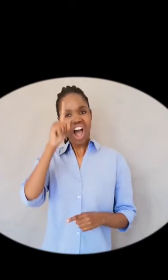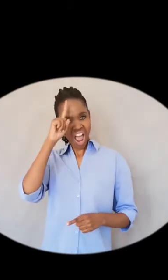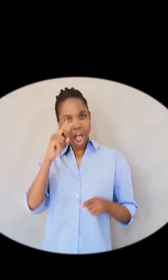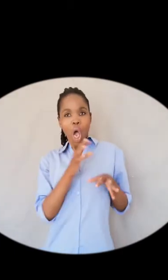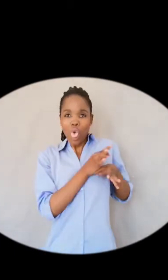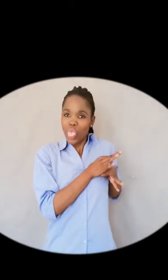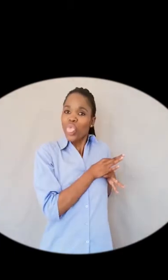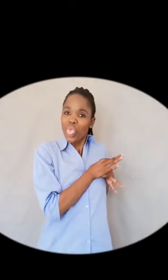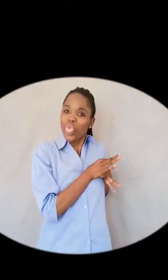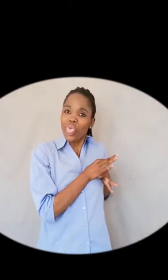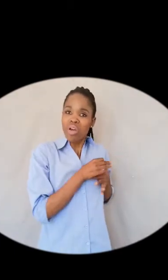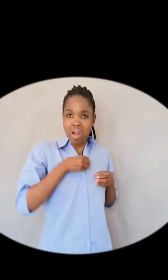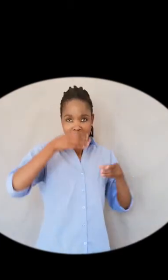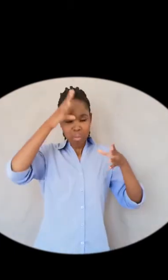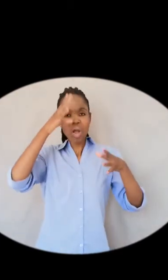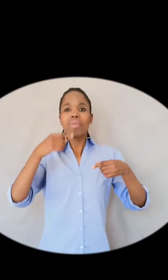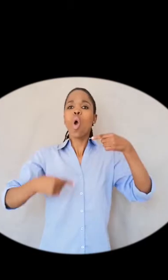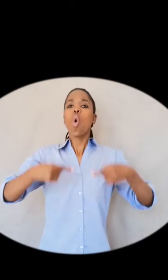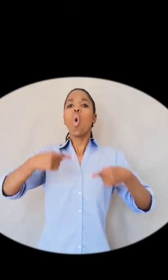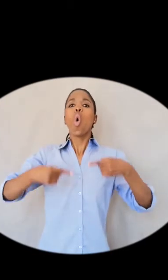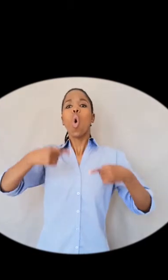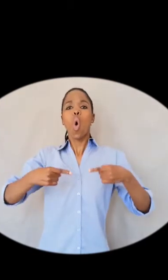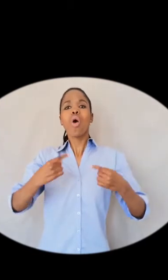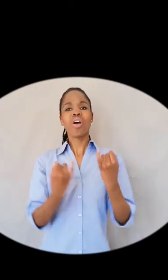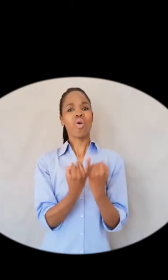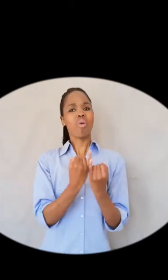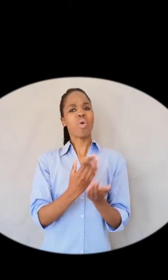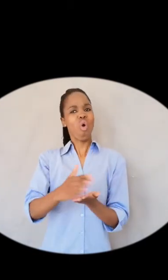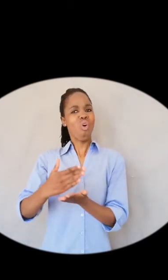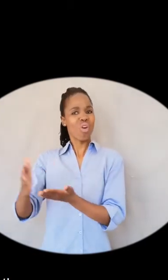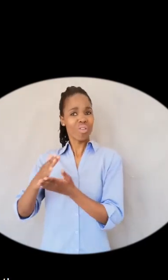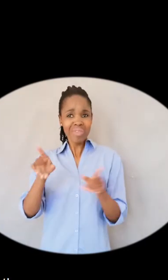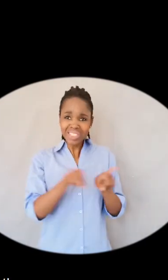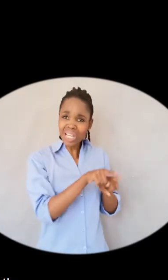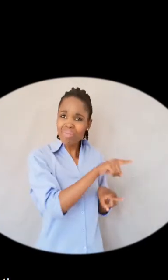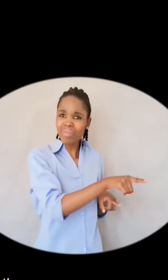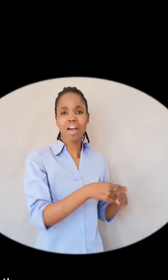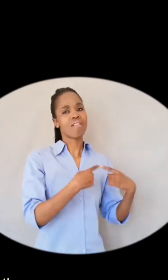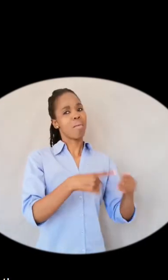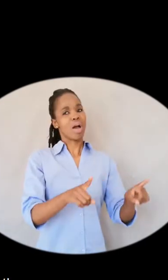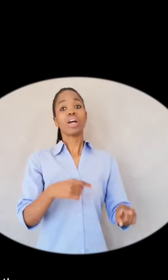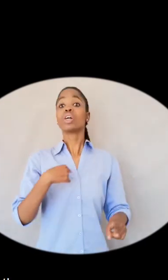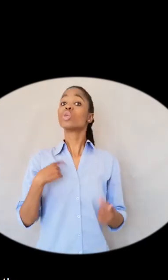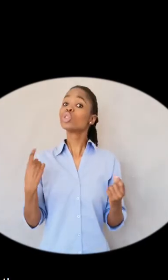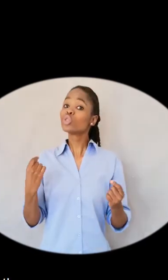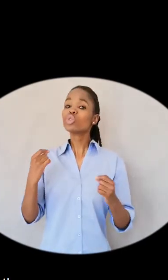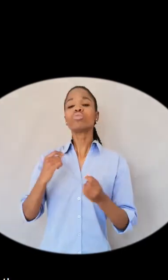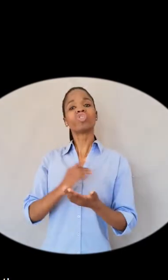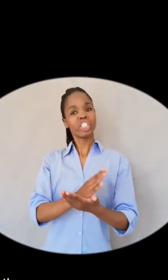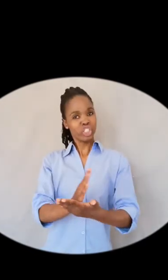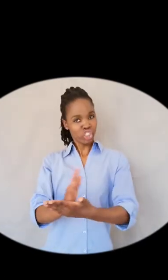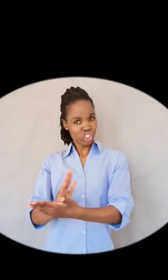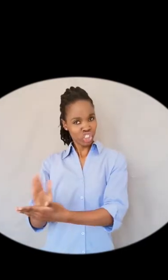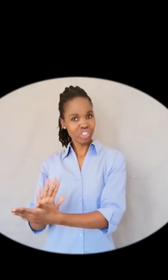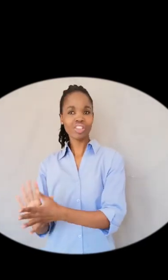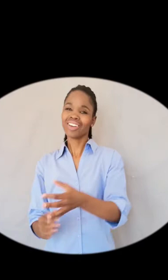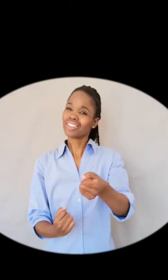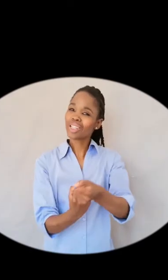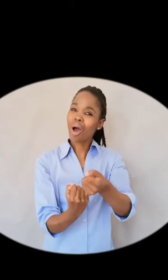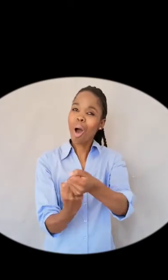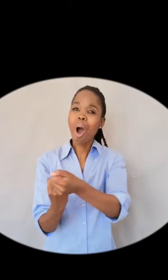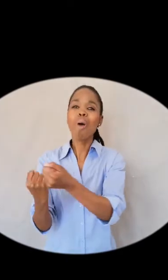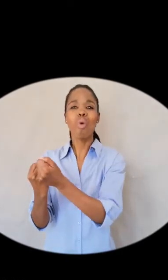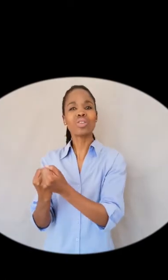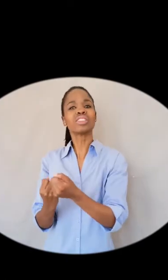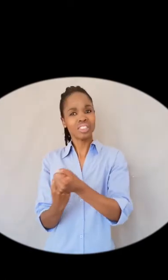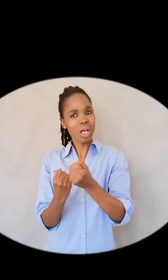Why? Because that keeps the industry small and you don't know how to compete. We compete very differently. Our competition is we're going to help